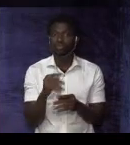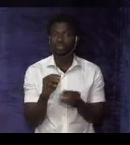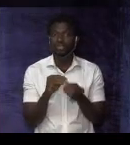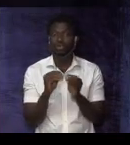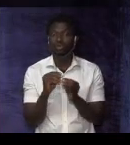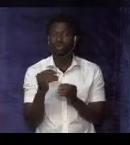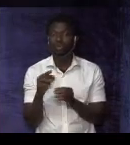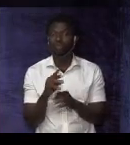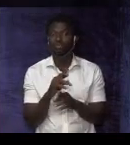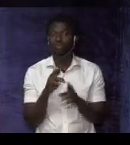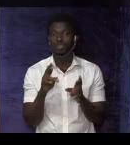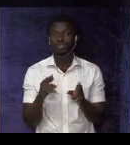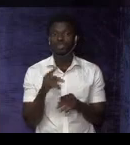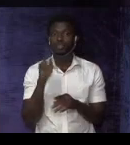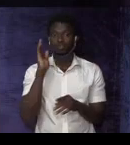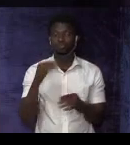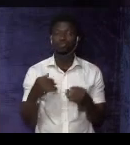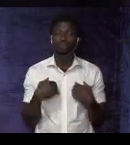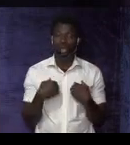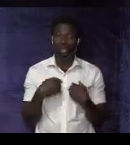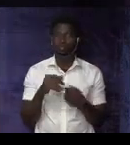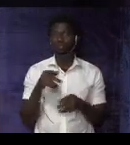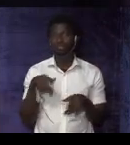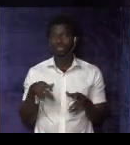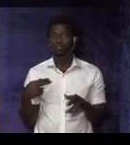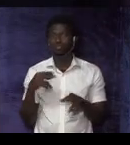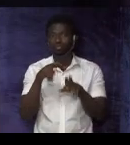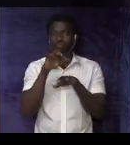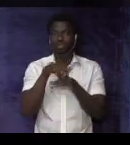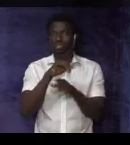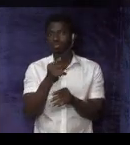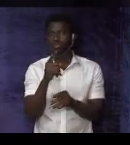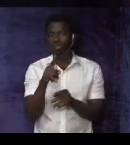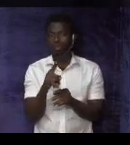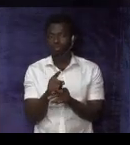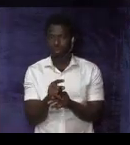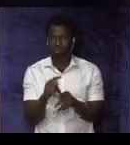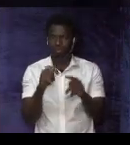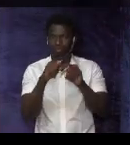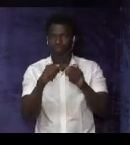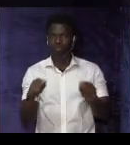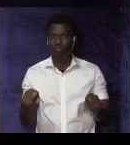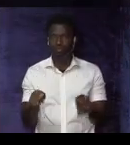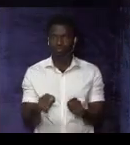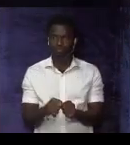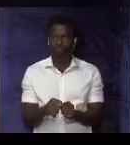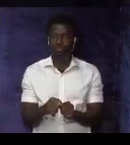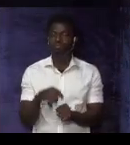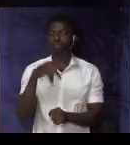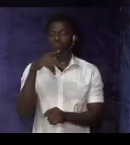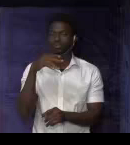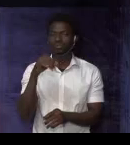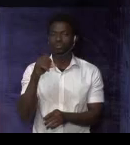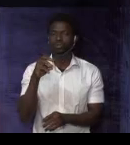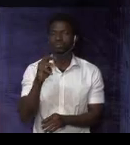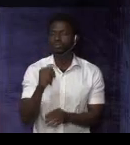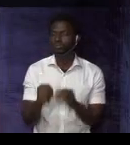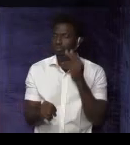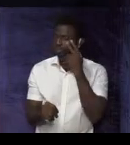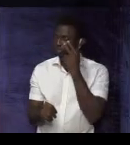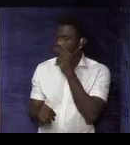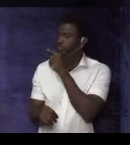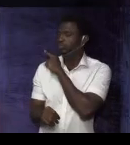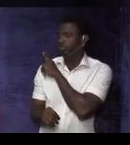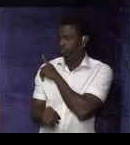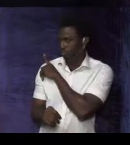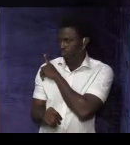rectangles you will have. Let's take a look at another one. Here is a triangular prism. Again, it's a triangular prism, and that